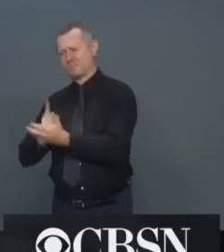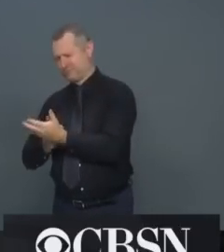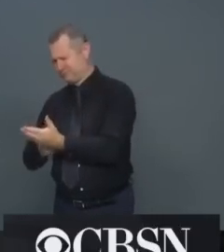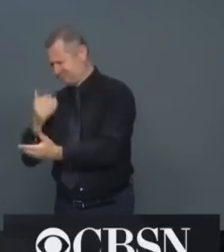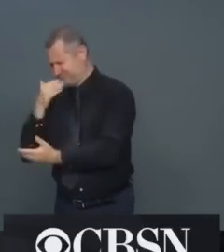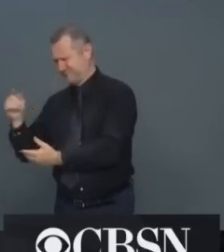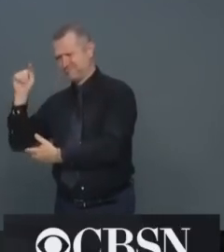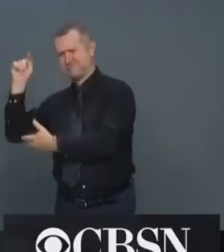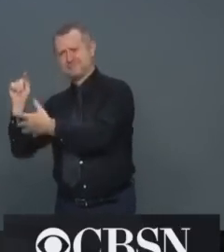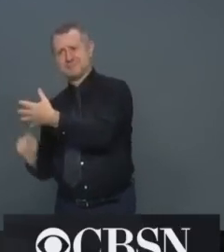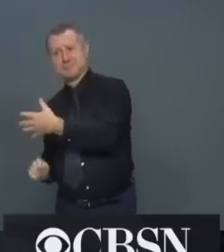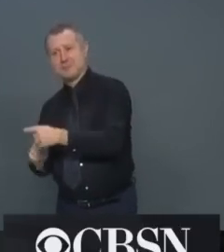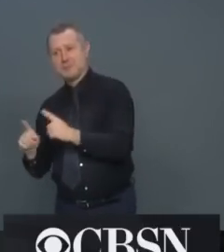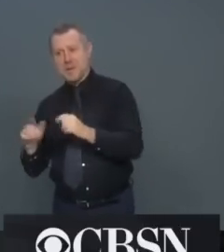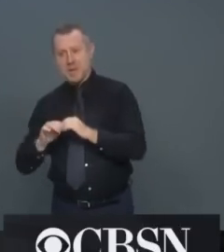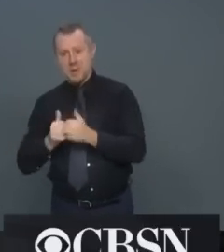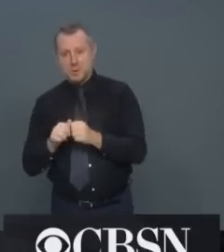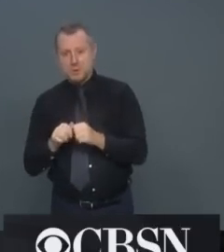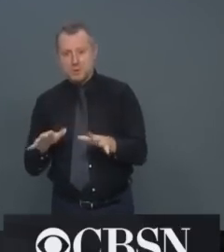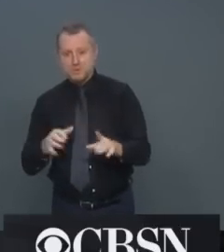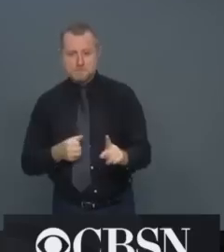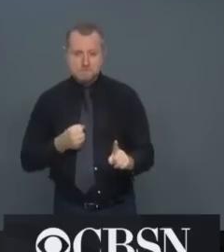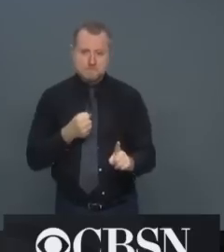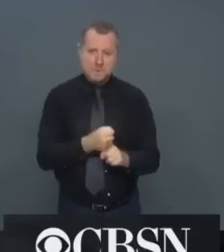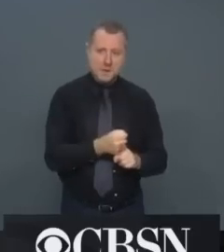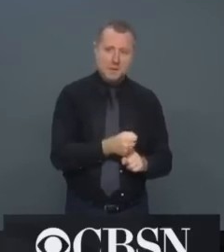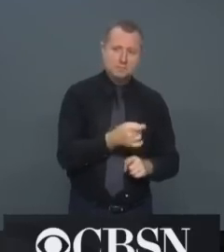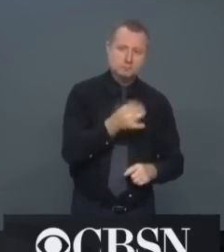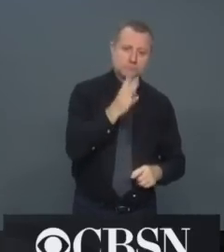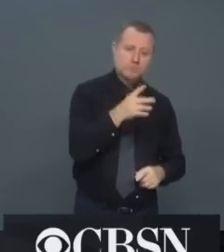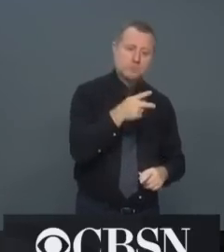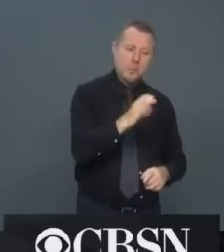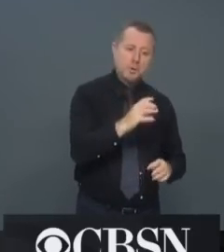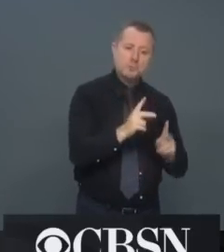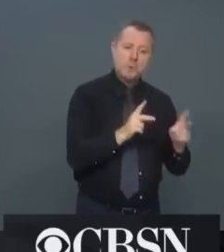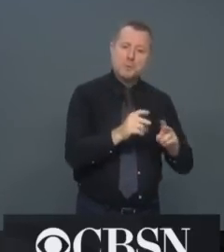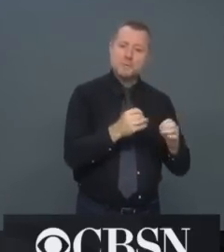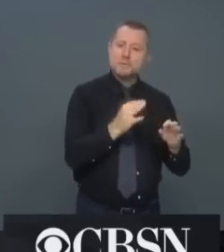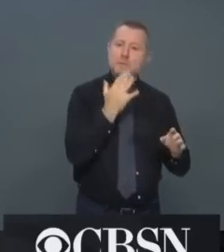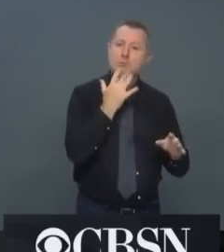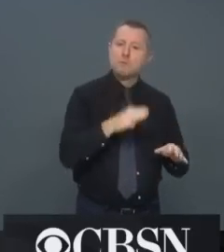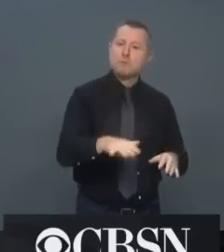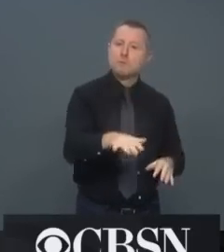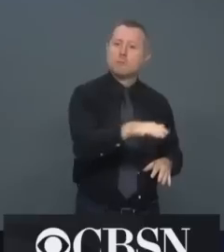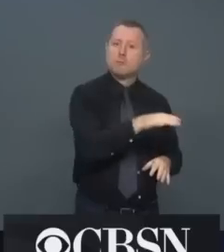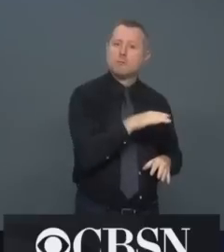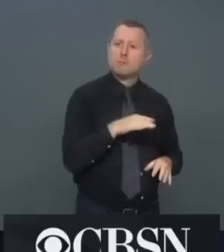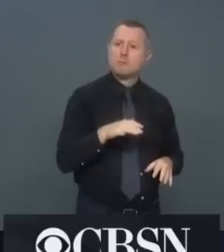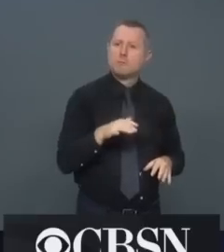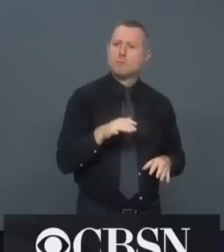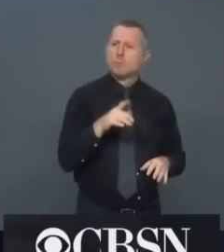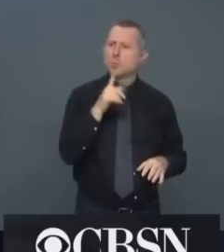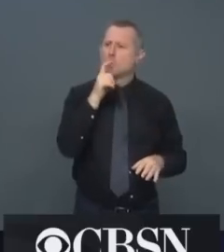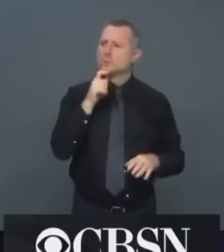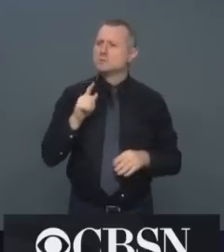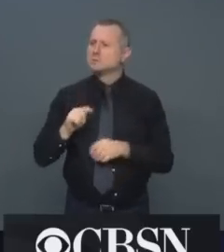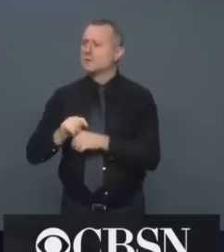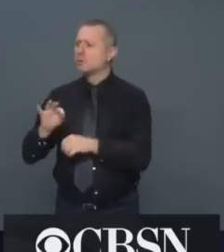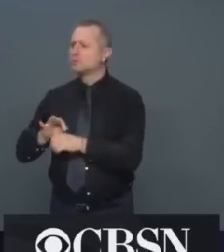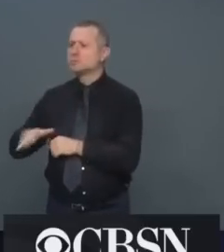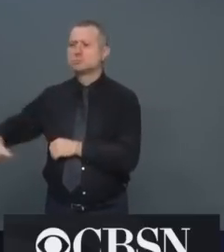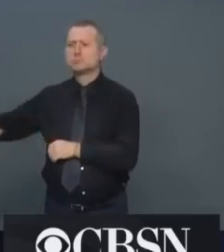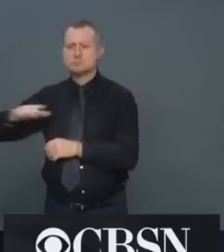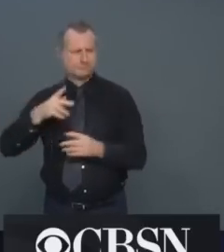pandemic has disproportionately hit communities of color. Who on this task force is representing such voices? Yeah, but then that's a public